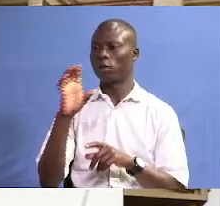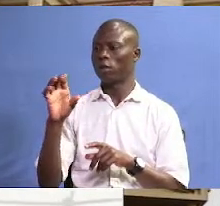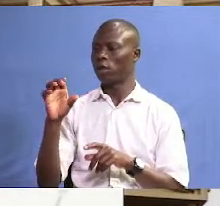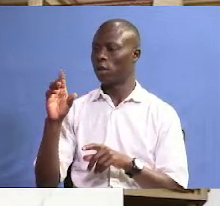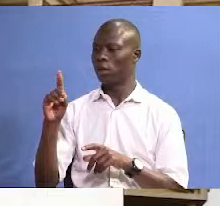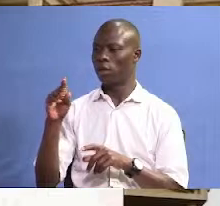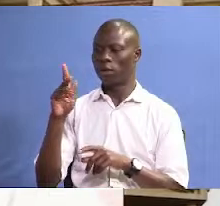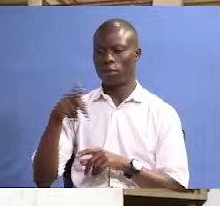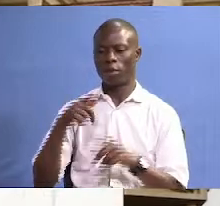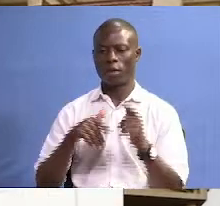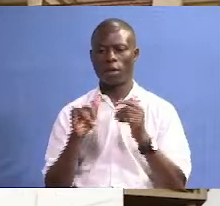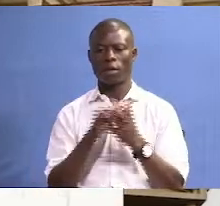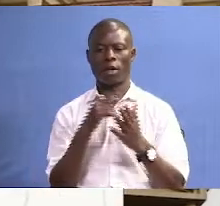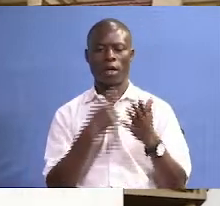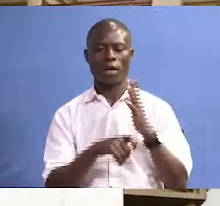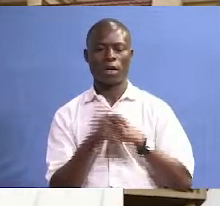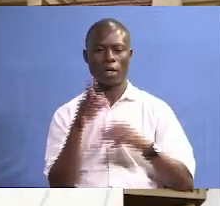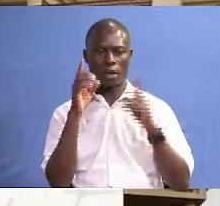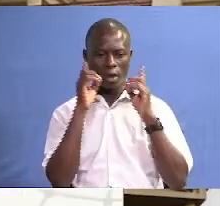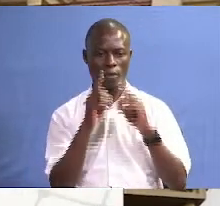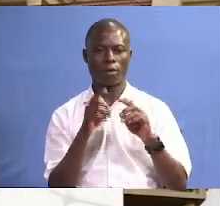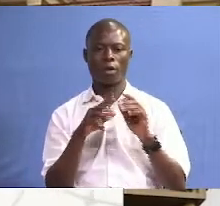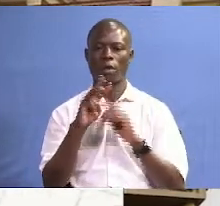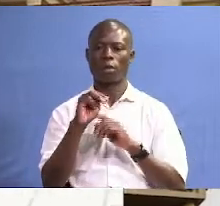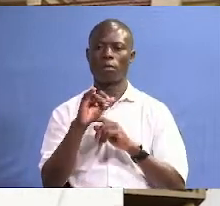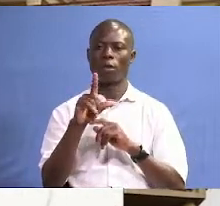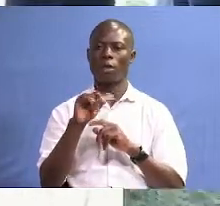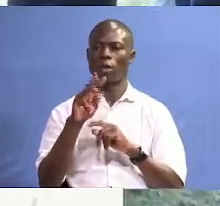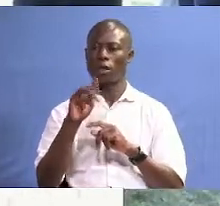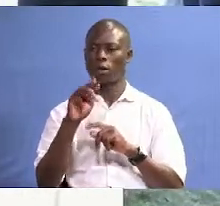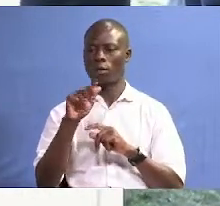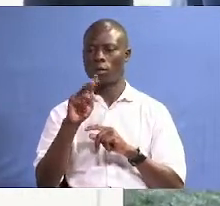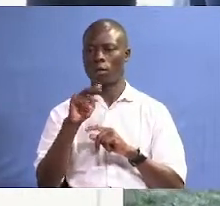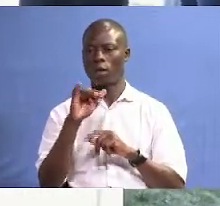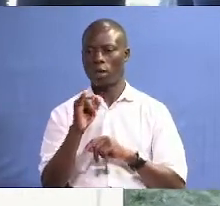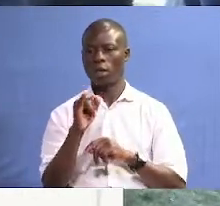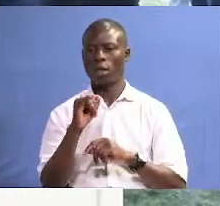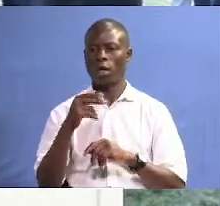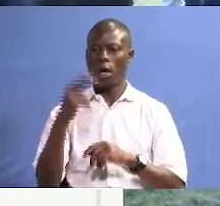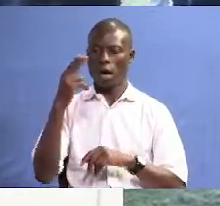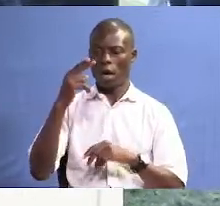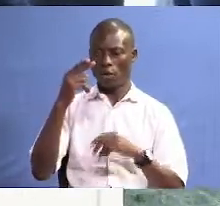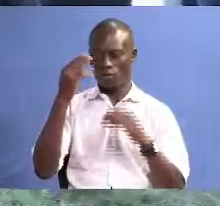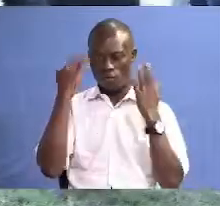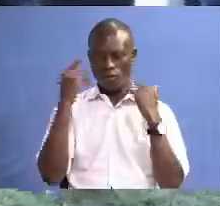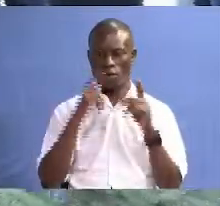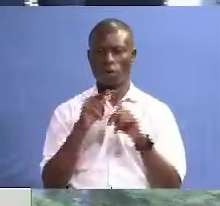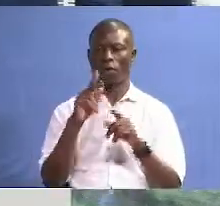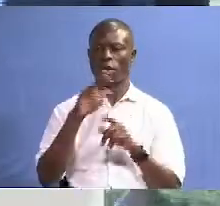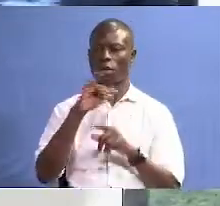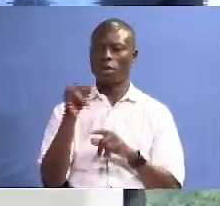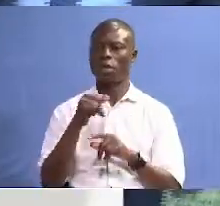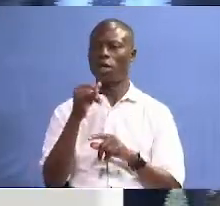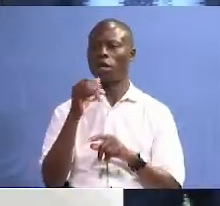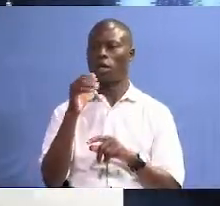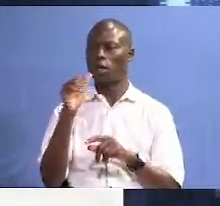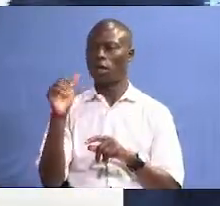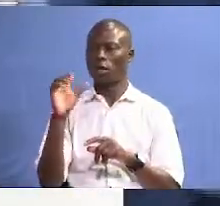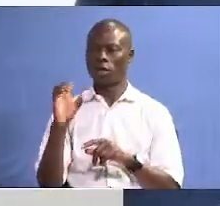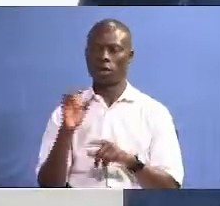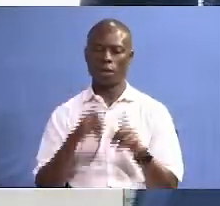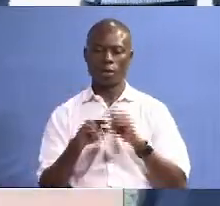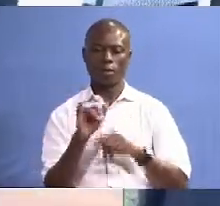the Commercial and Tax Divisions and Milimani High Court Civil Division. At the Judicial Service Commission, JSC, Majanja was also